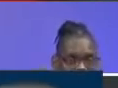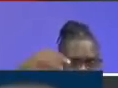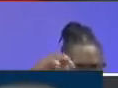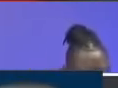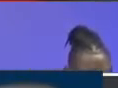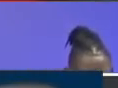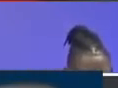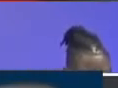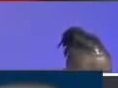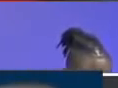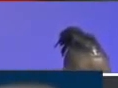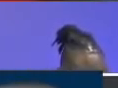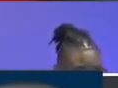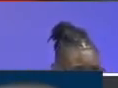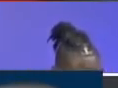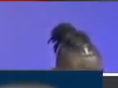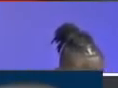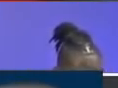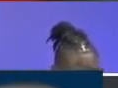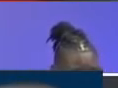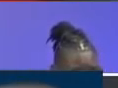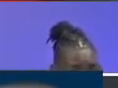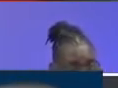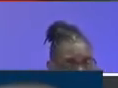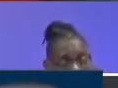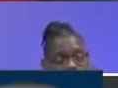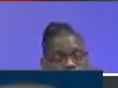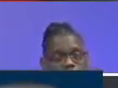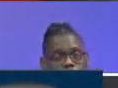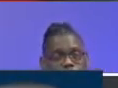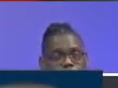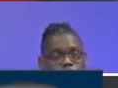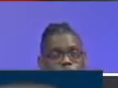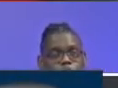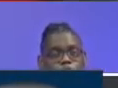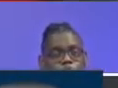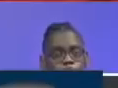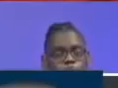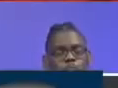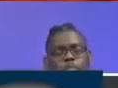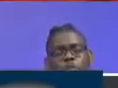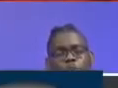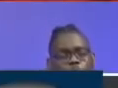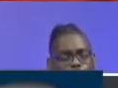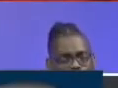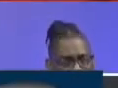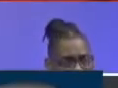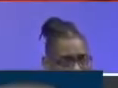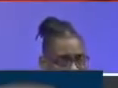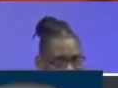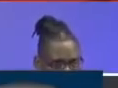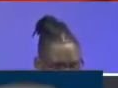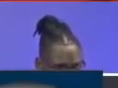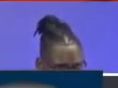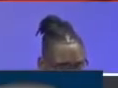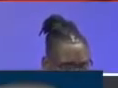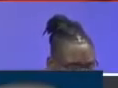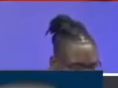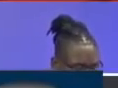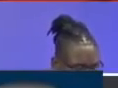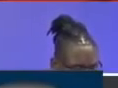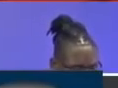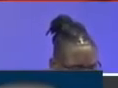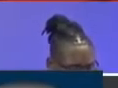relate to, let's say, the municipal corporations and also the Tobago House of Assembly? Sure. So there is no requirement for a special